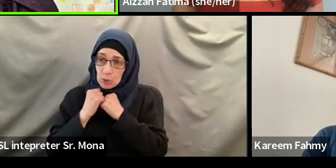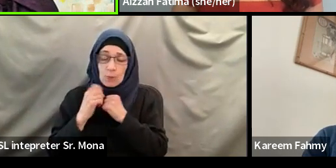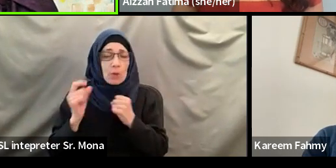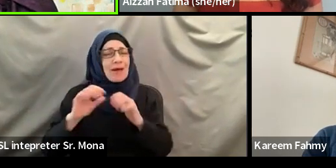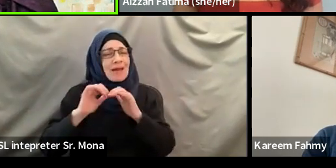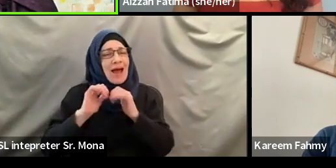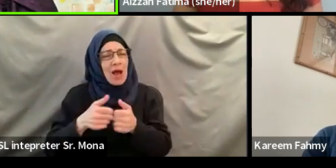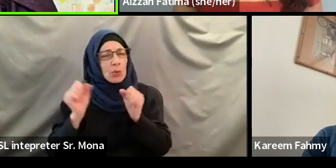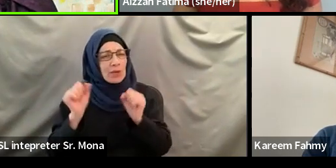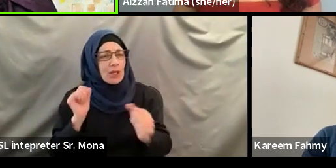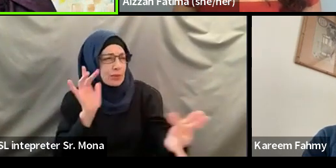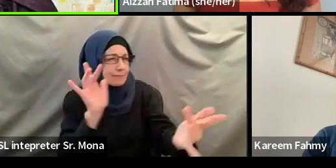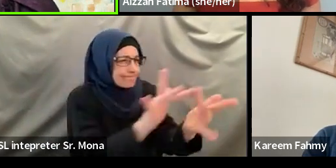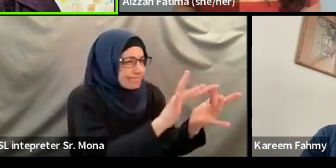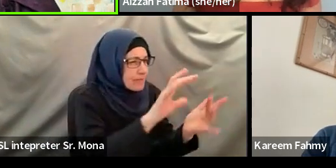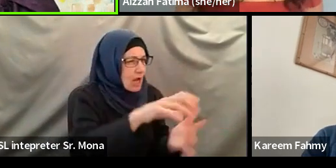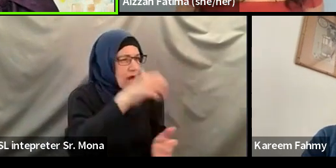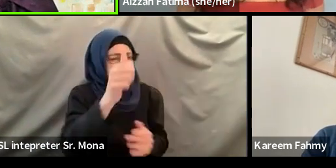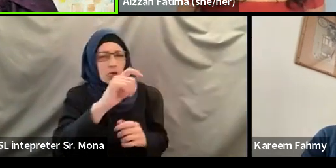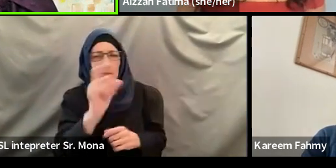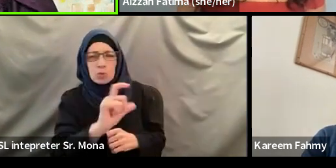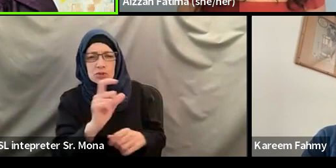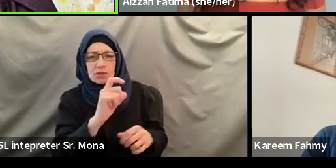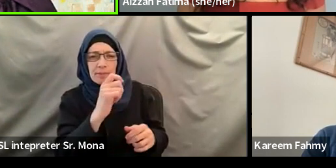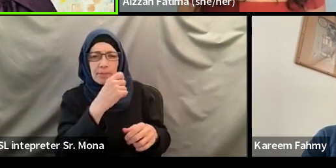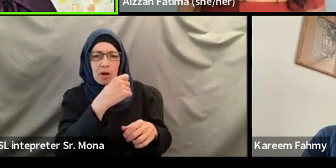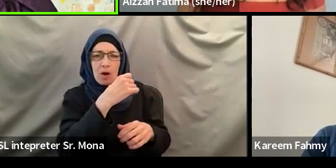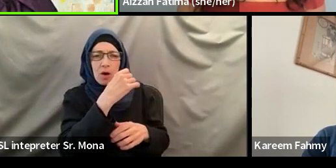art makers to support one another?